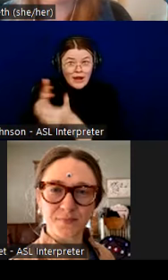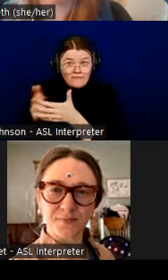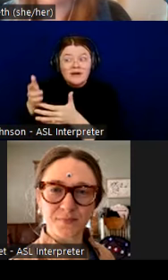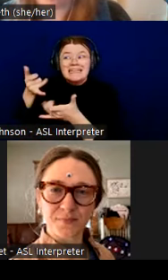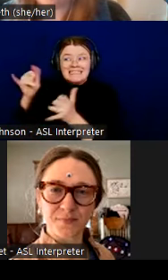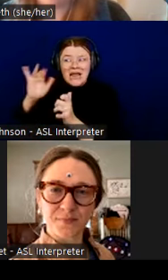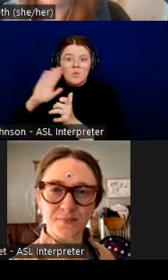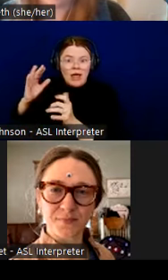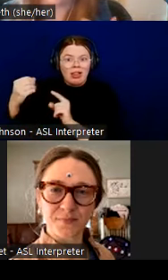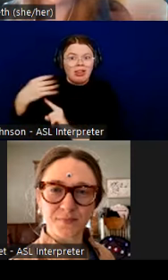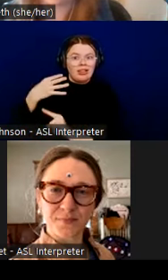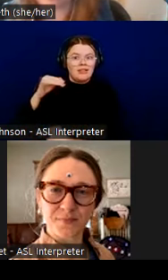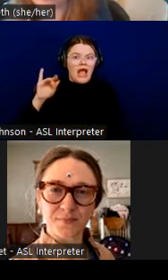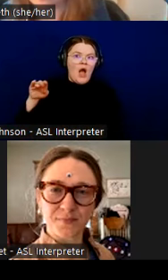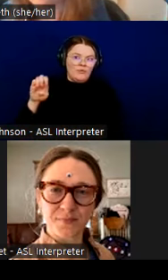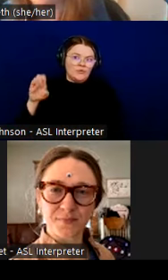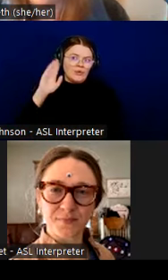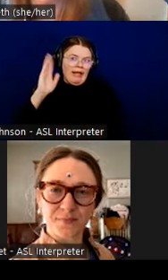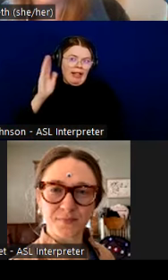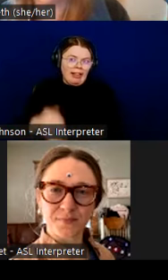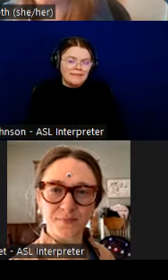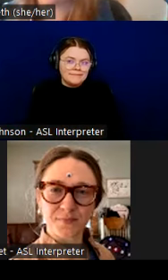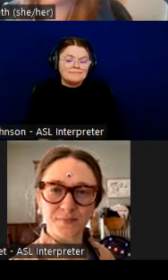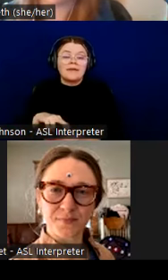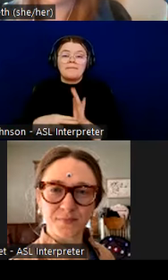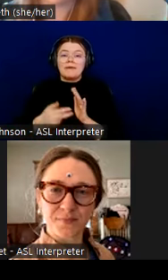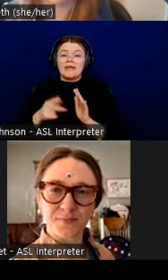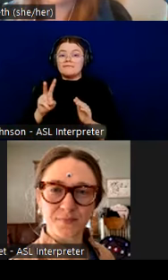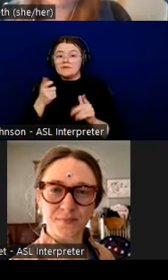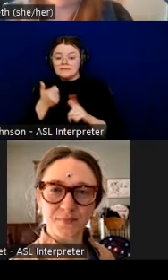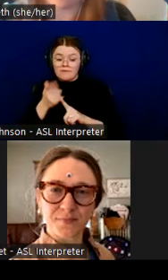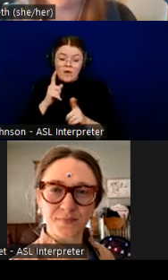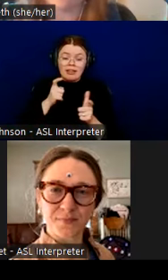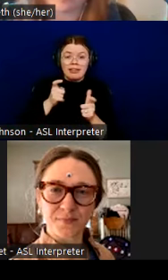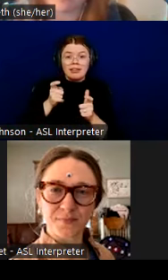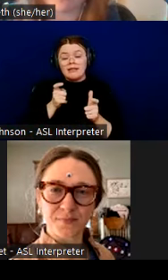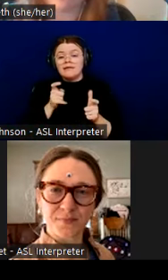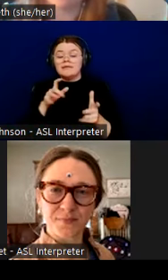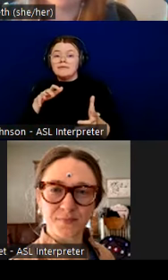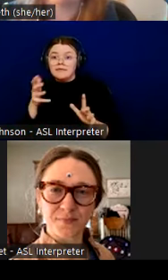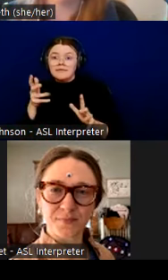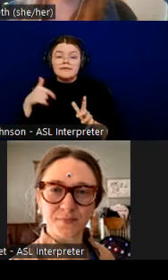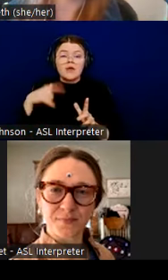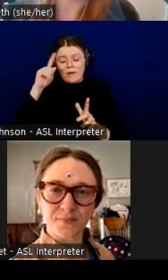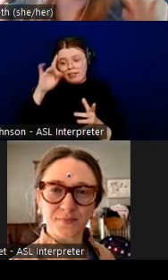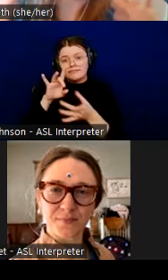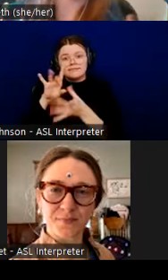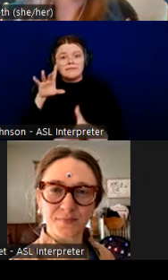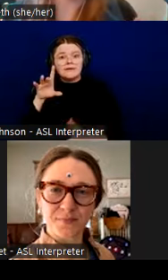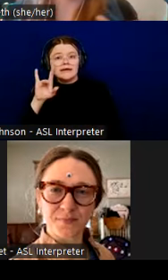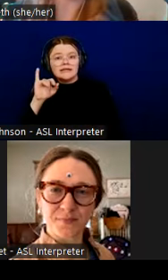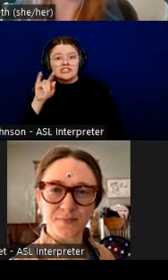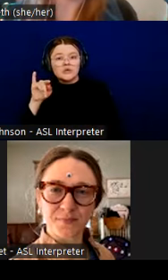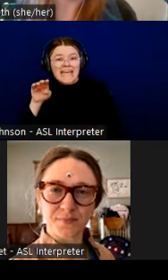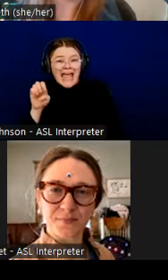So they do their best to cope. They dissociate, they create emotional distance between themselves and their abuser. They shut